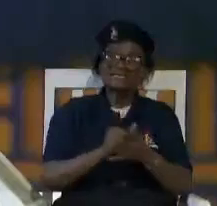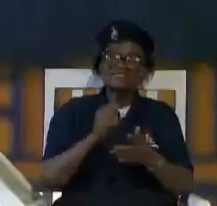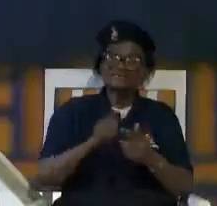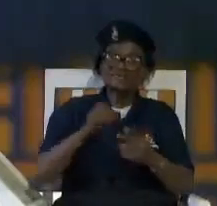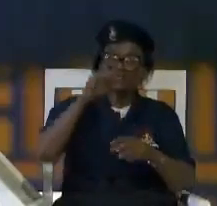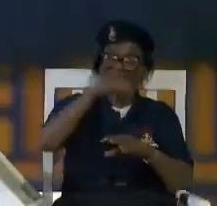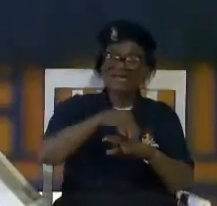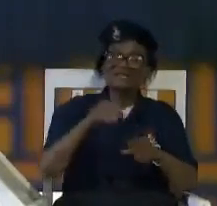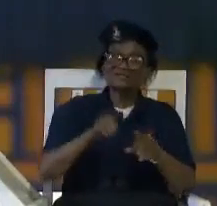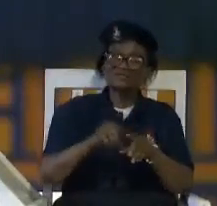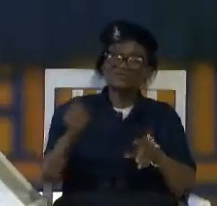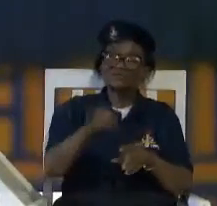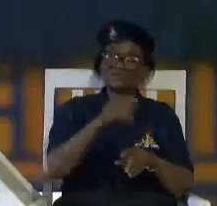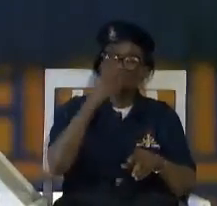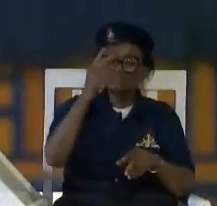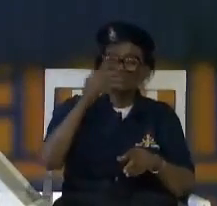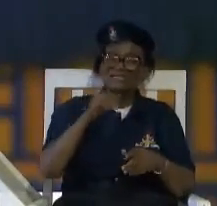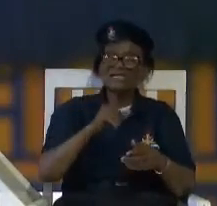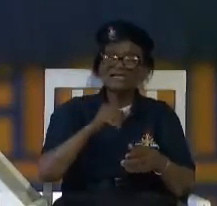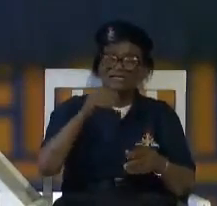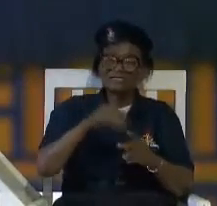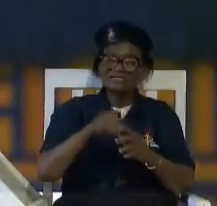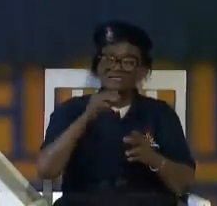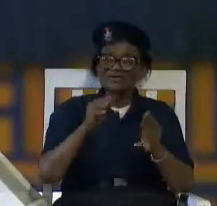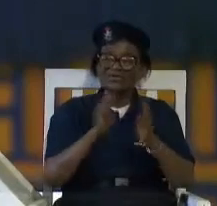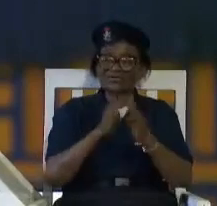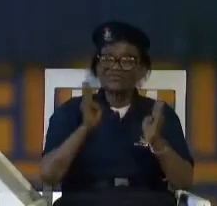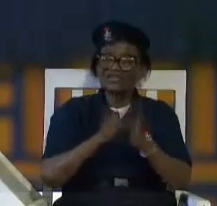So you see, the convention